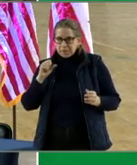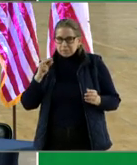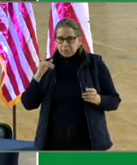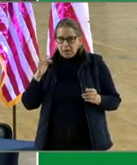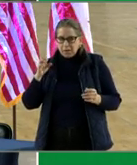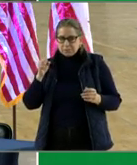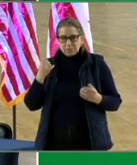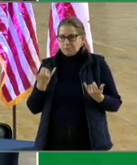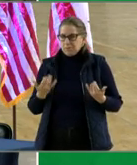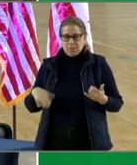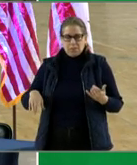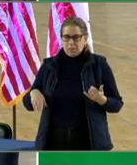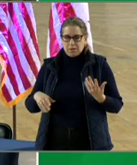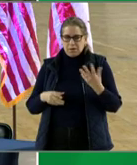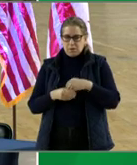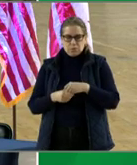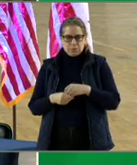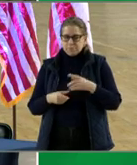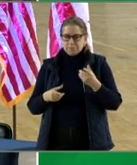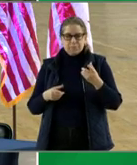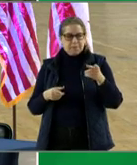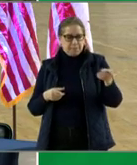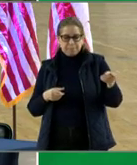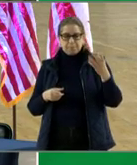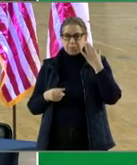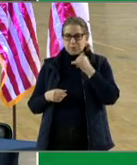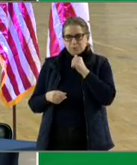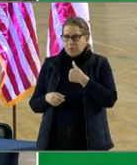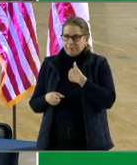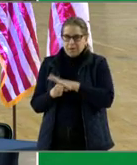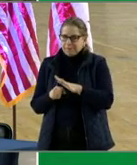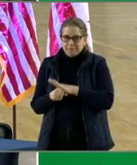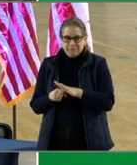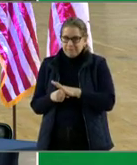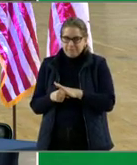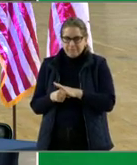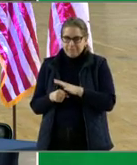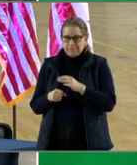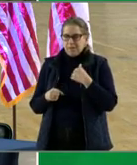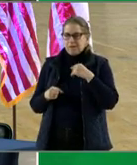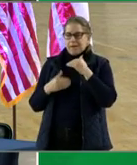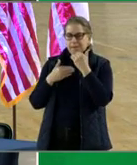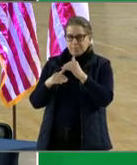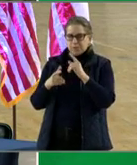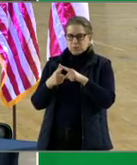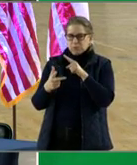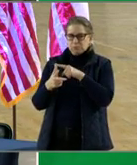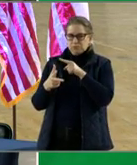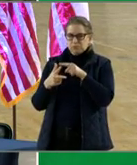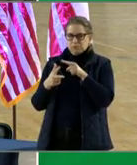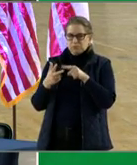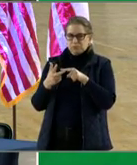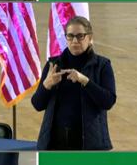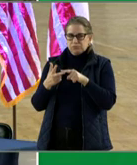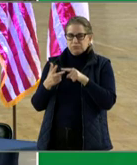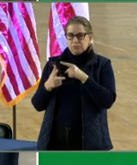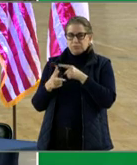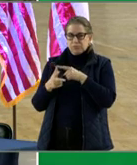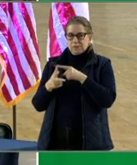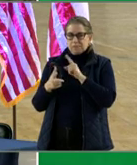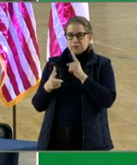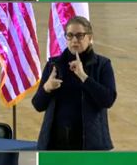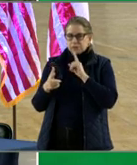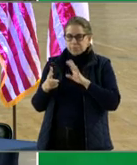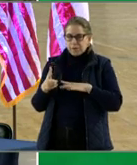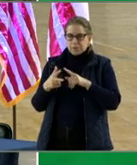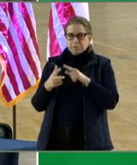what we need for the priorities we've already listed. Government first responders, medical professionals, this